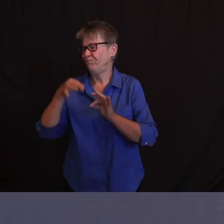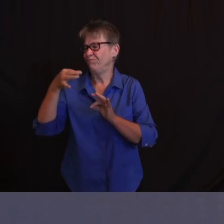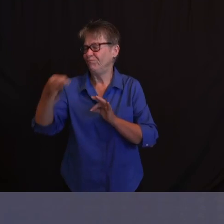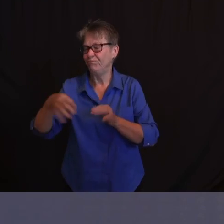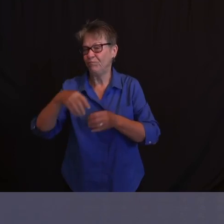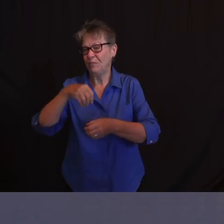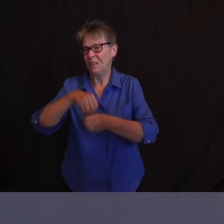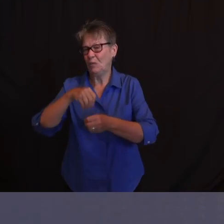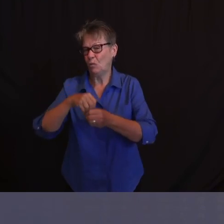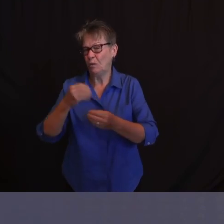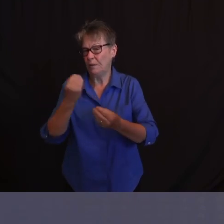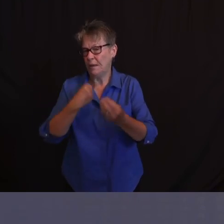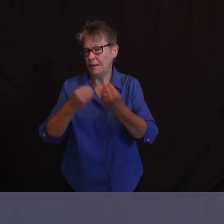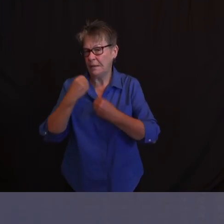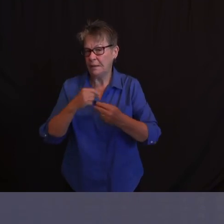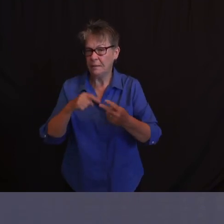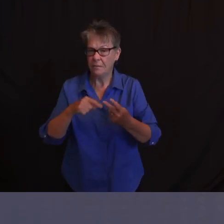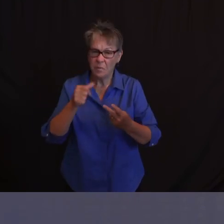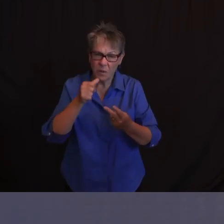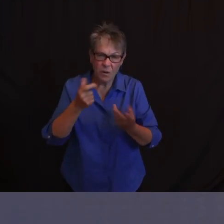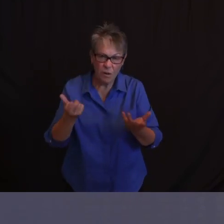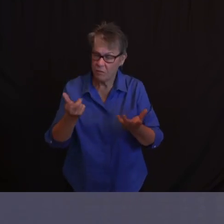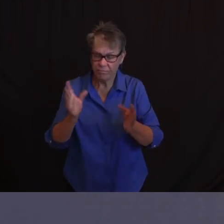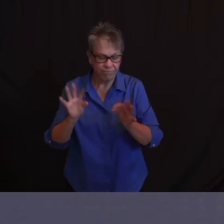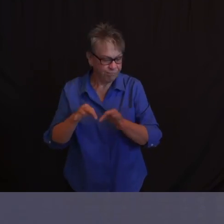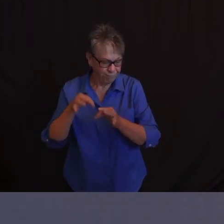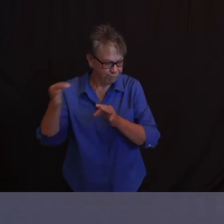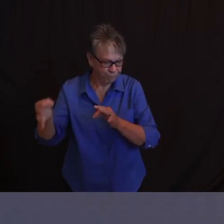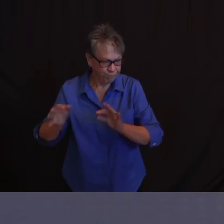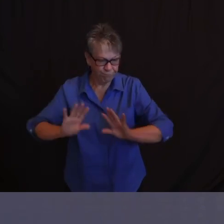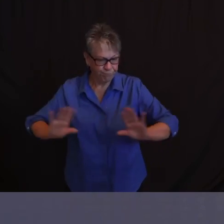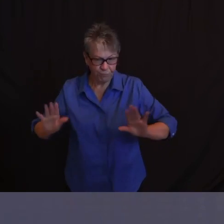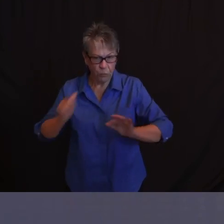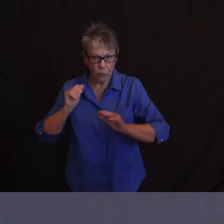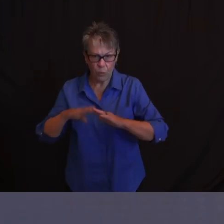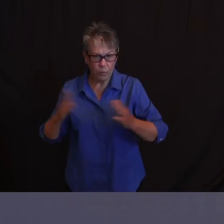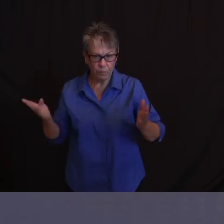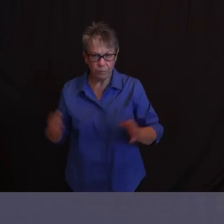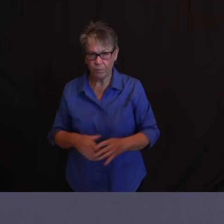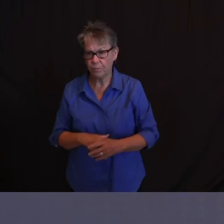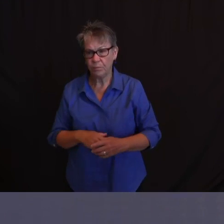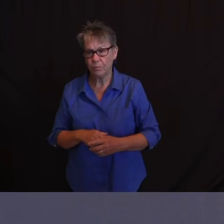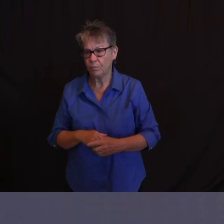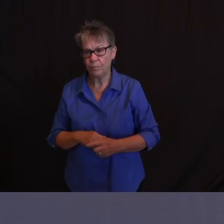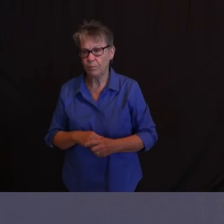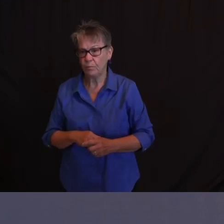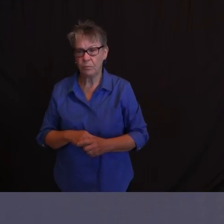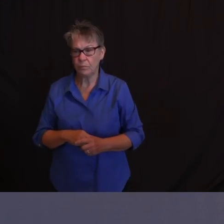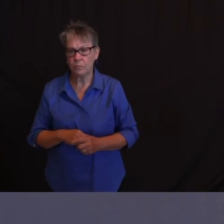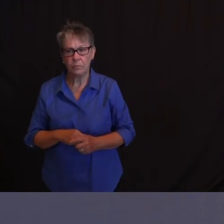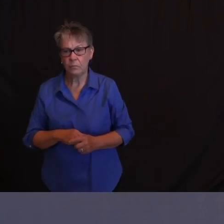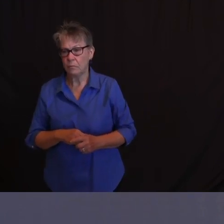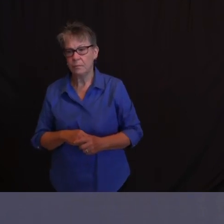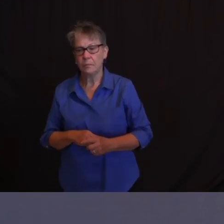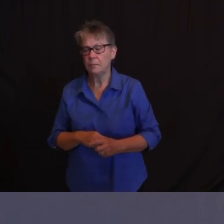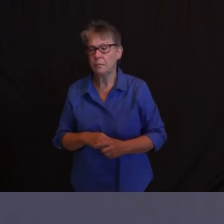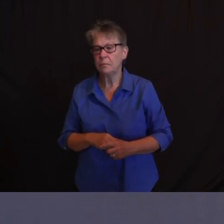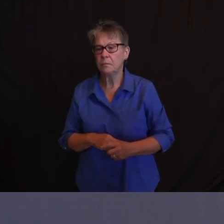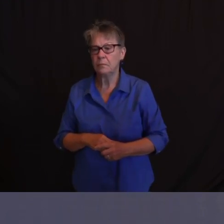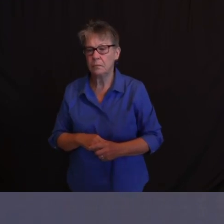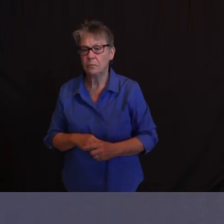evidence, I defer to you all, that either beach or protest activity has led to an